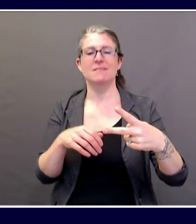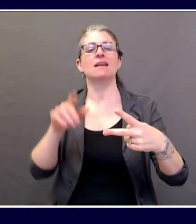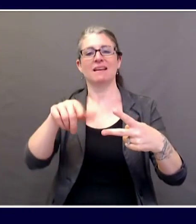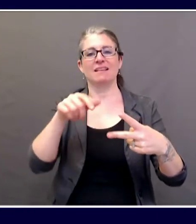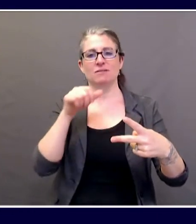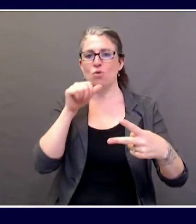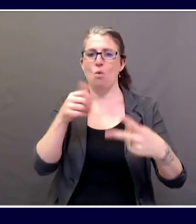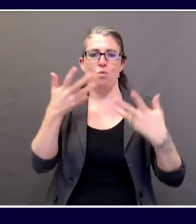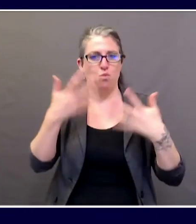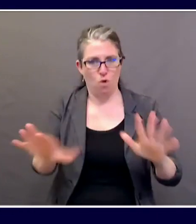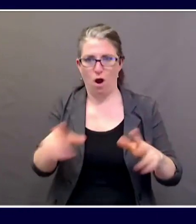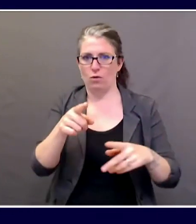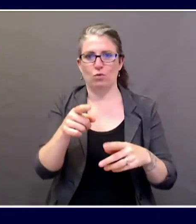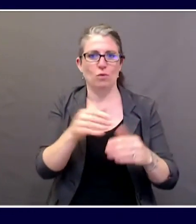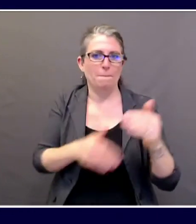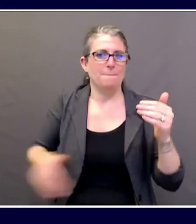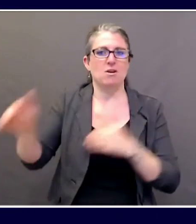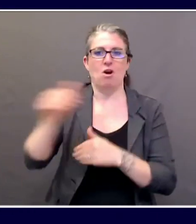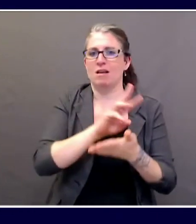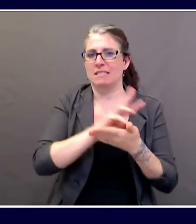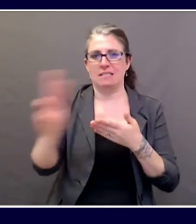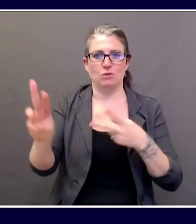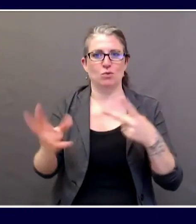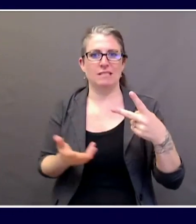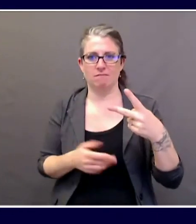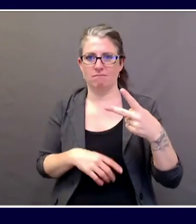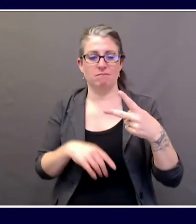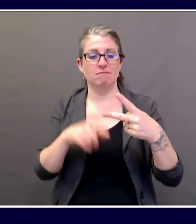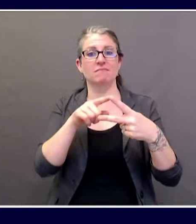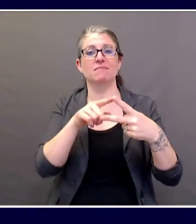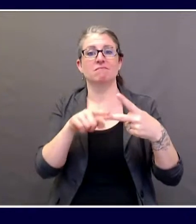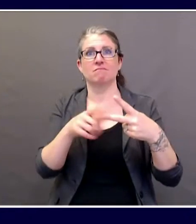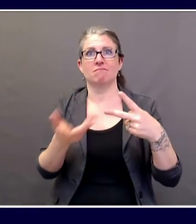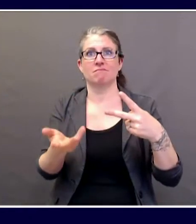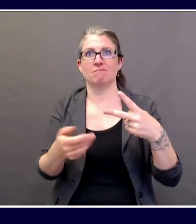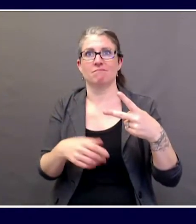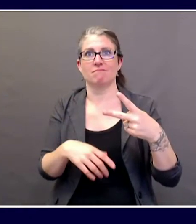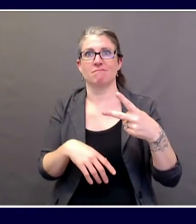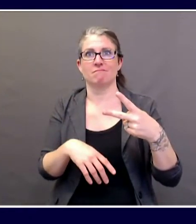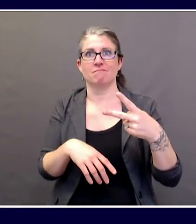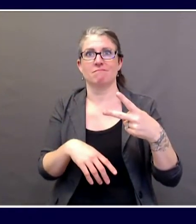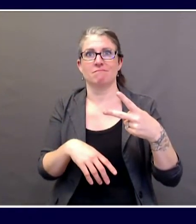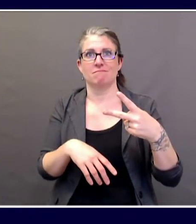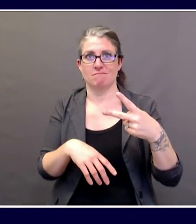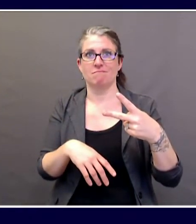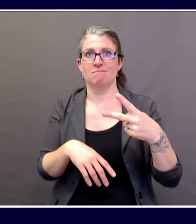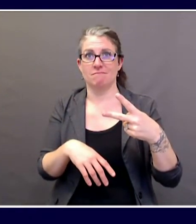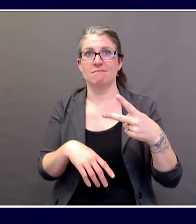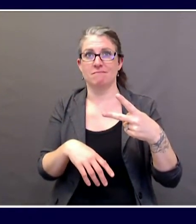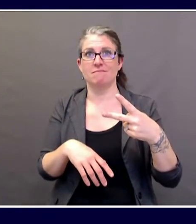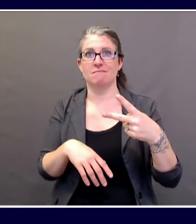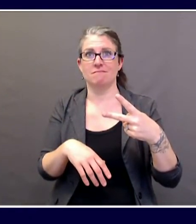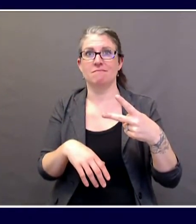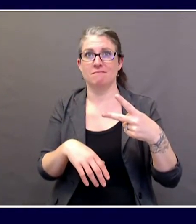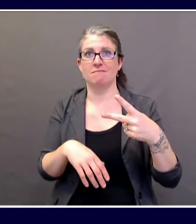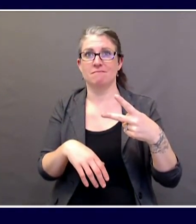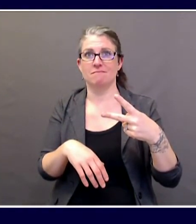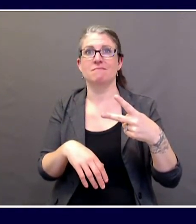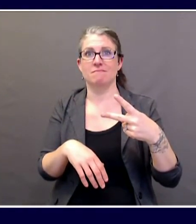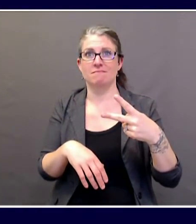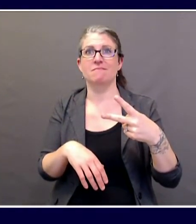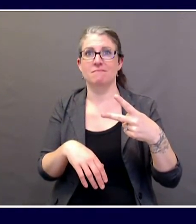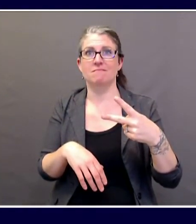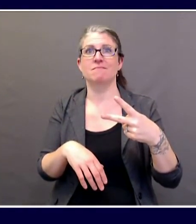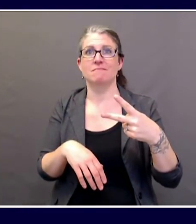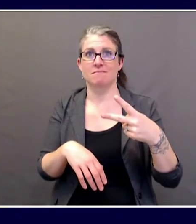dose beyond that 42-day window, there isn't a need to restart it. You just need to get your second dose. Okay. Now, that is